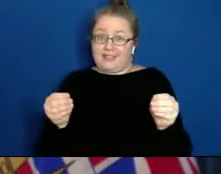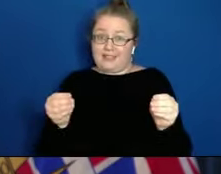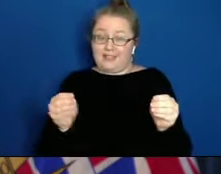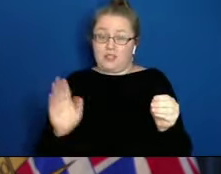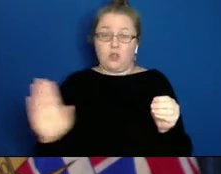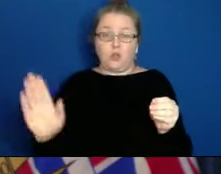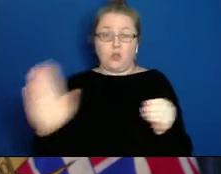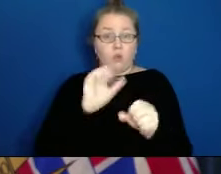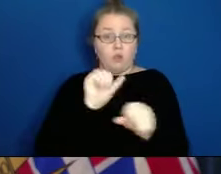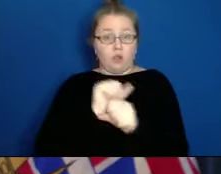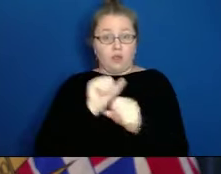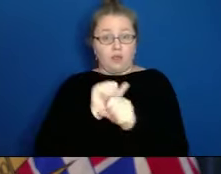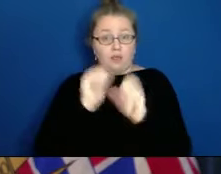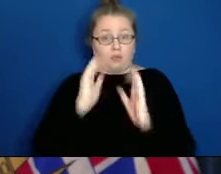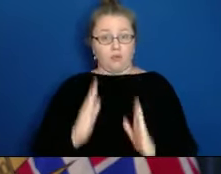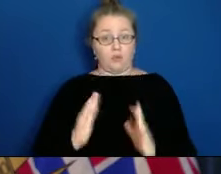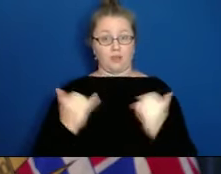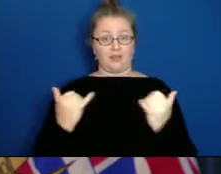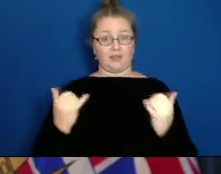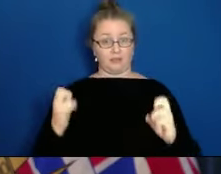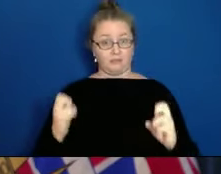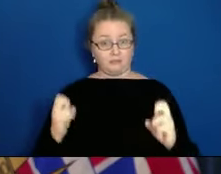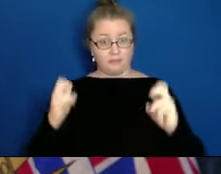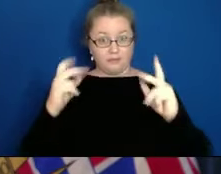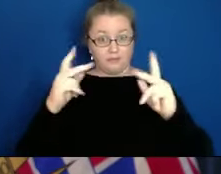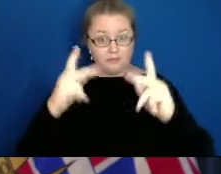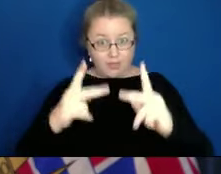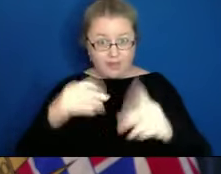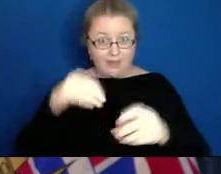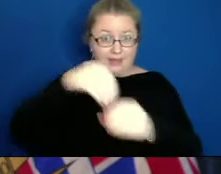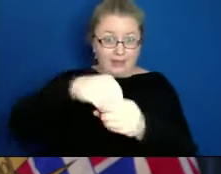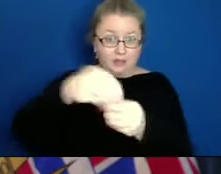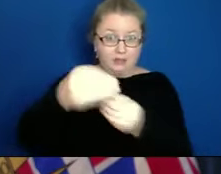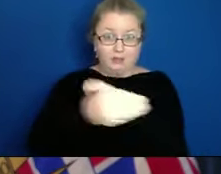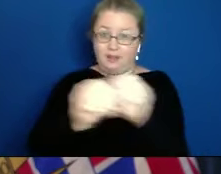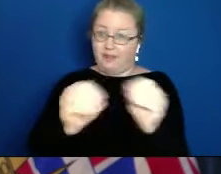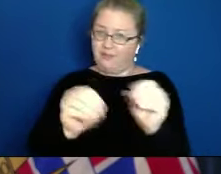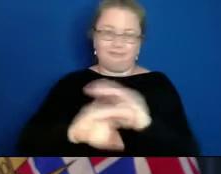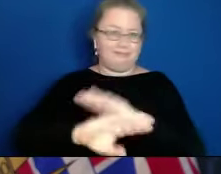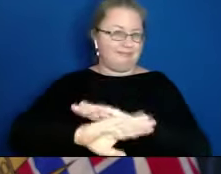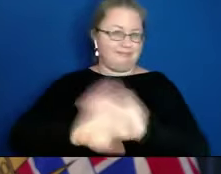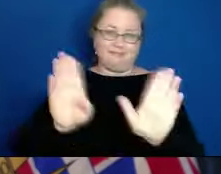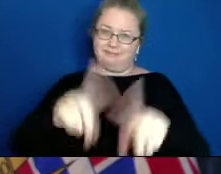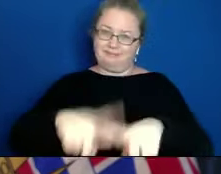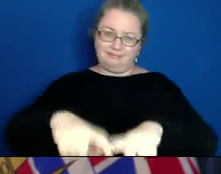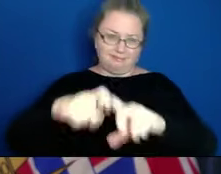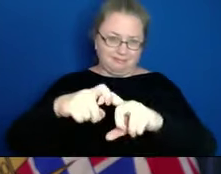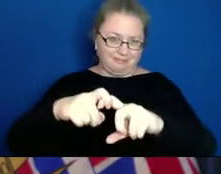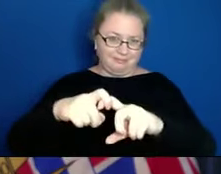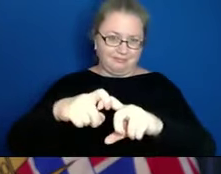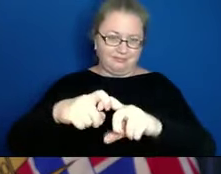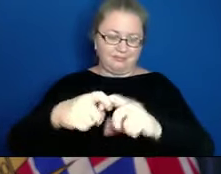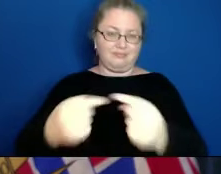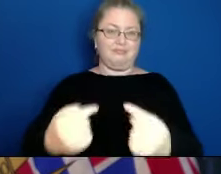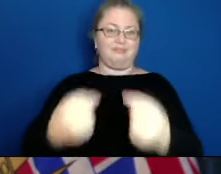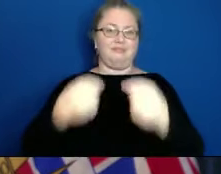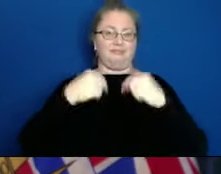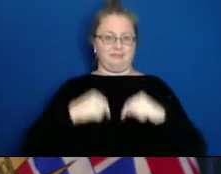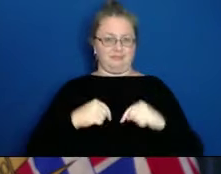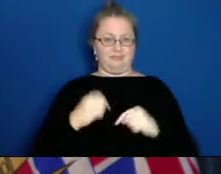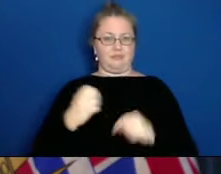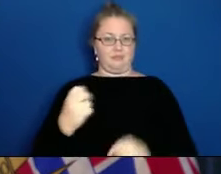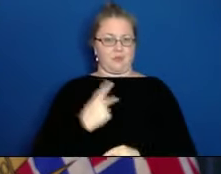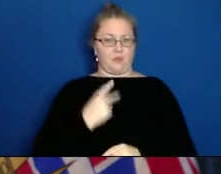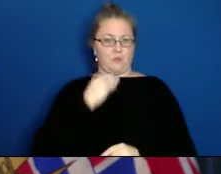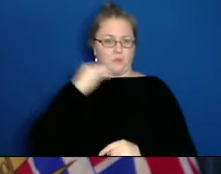those important efforts to safely get workers back into their workplaces and to support working at home where possible until